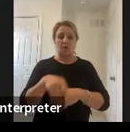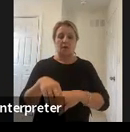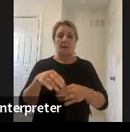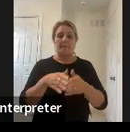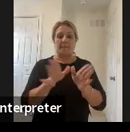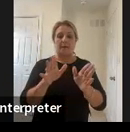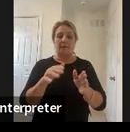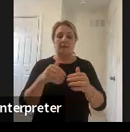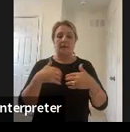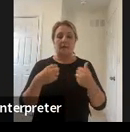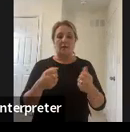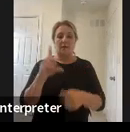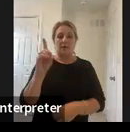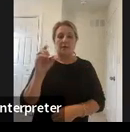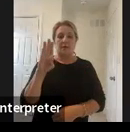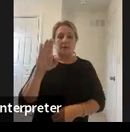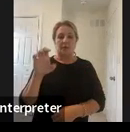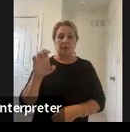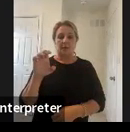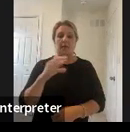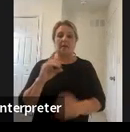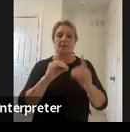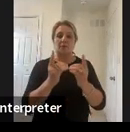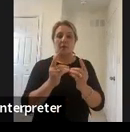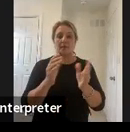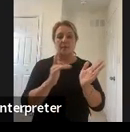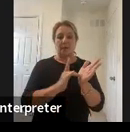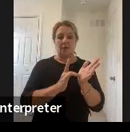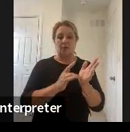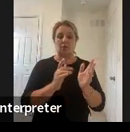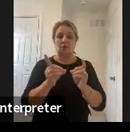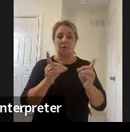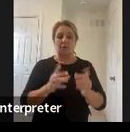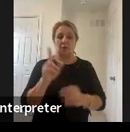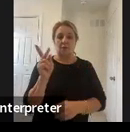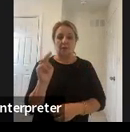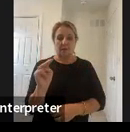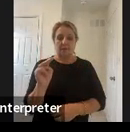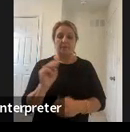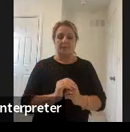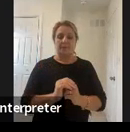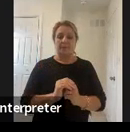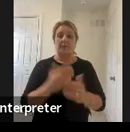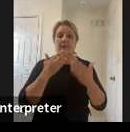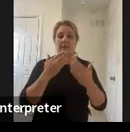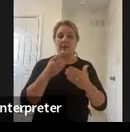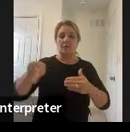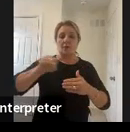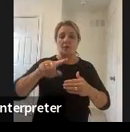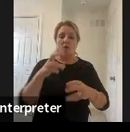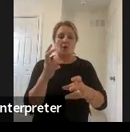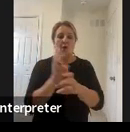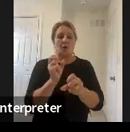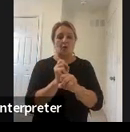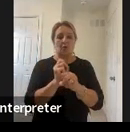nursing supervisor Debbie Diamond, and our department's medical director, Dr. Kim Luke. I want to thank them for their hard work and for their